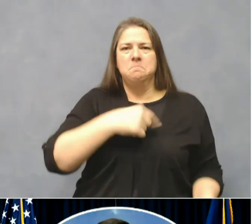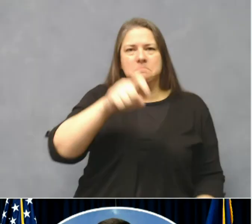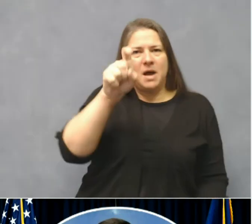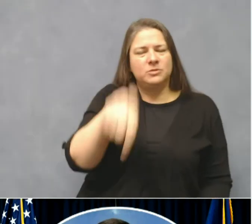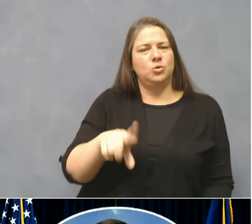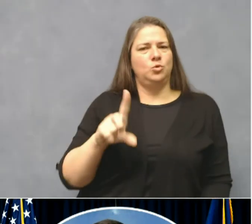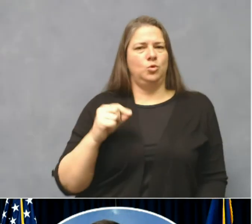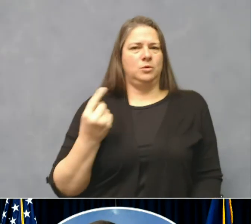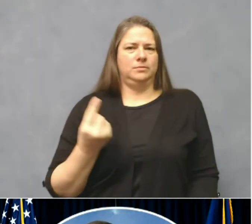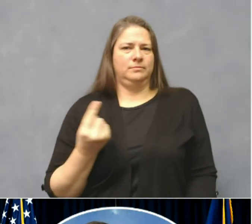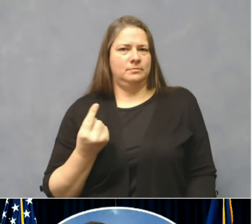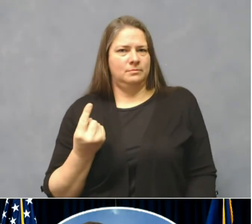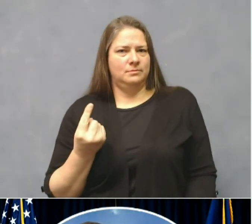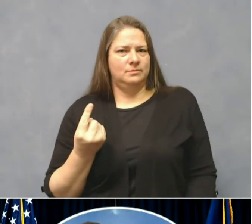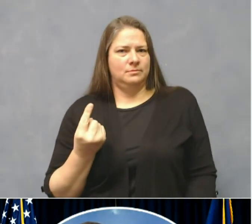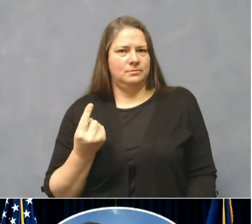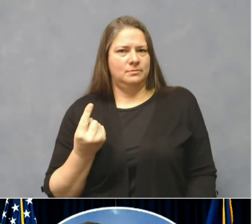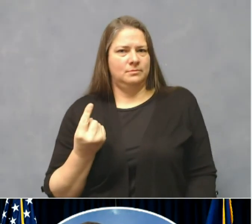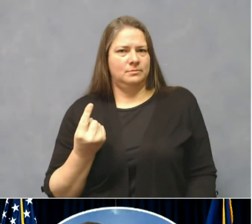Is deadly.